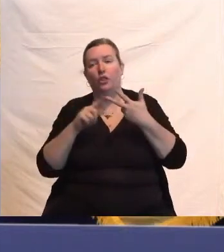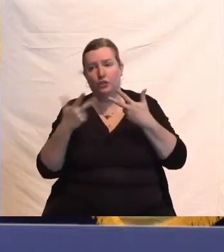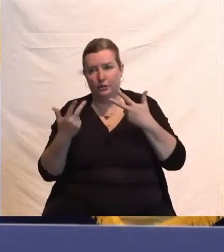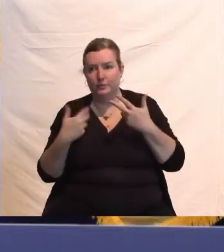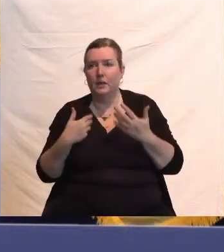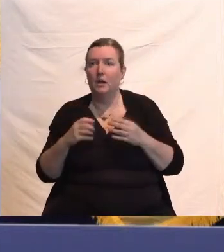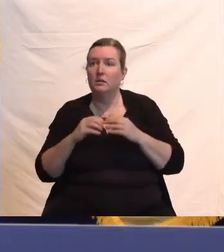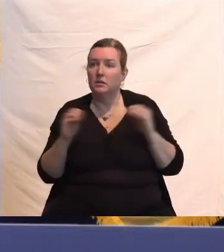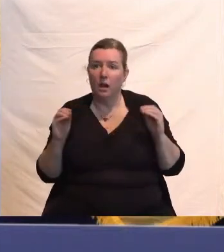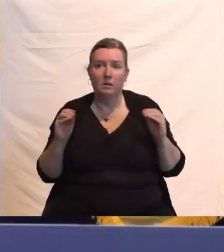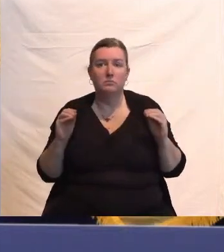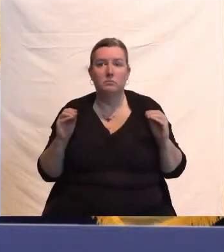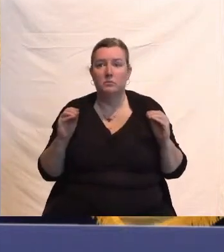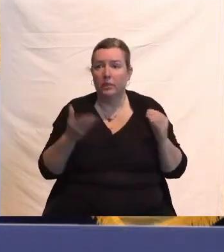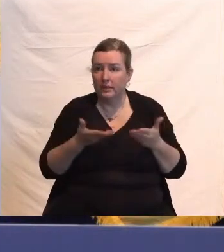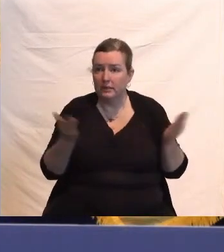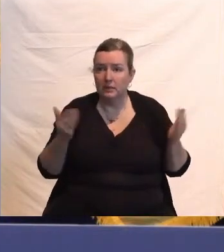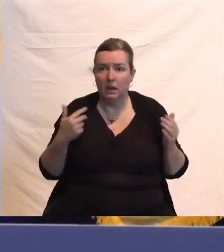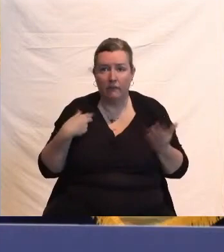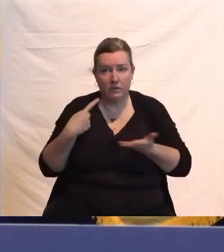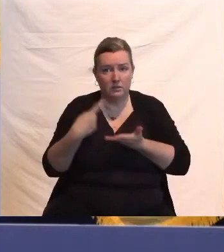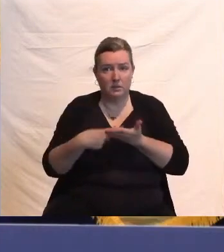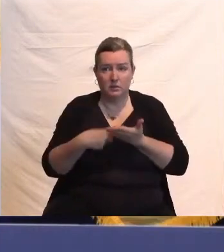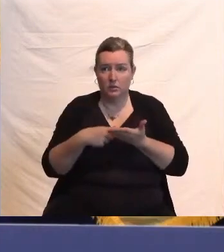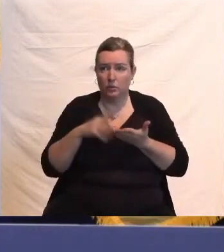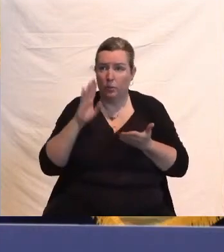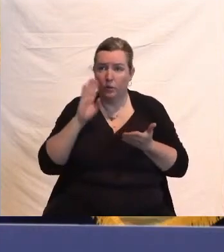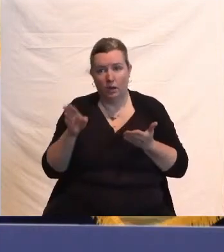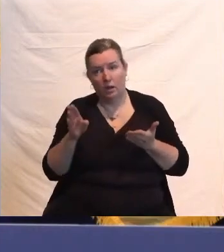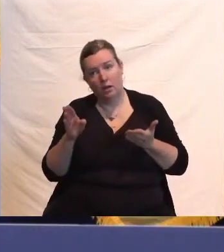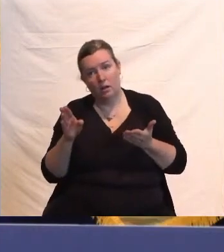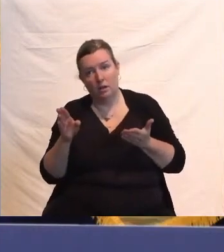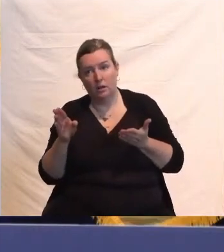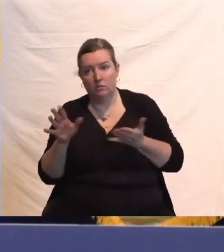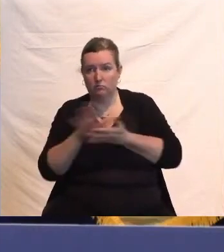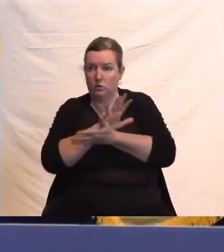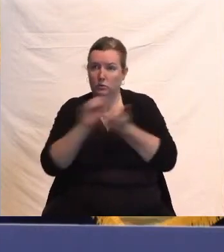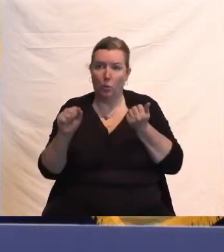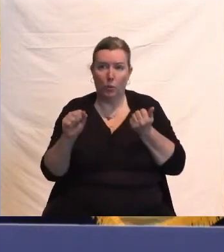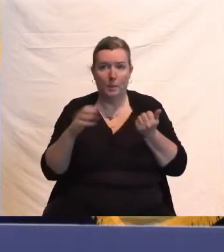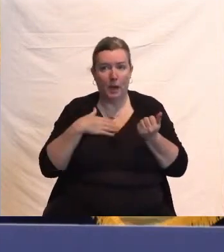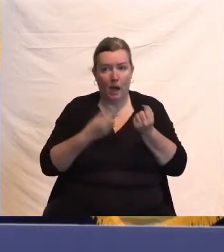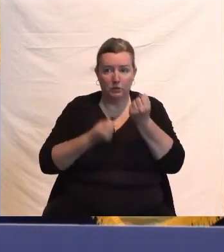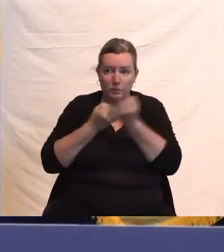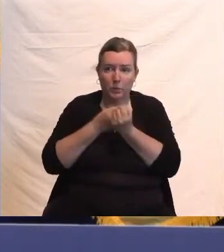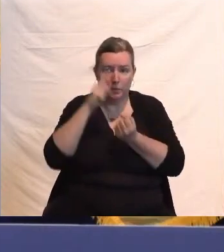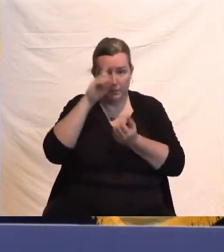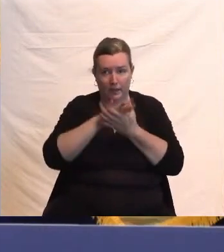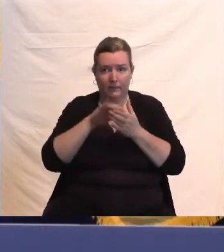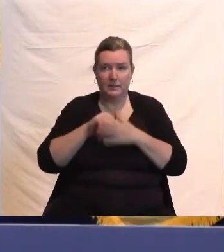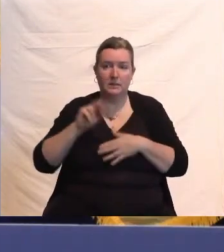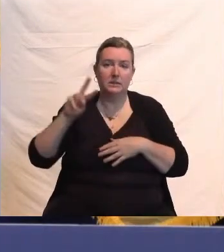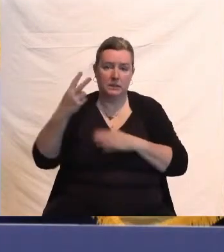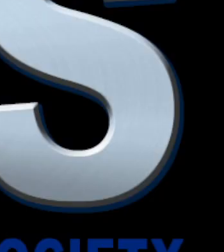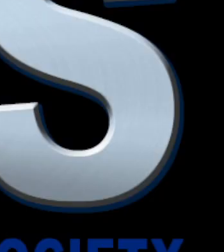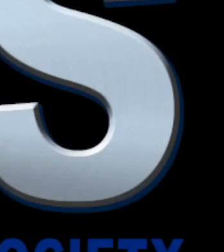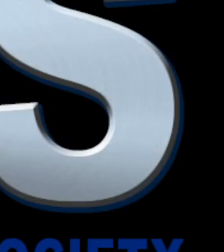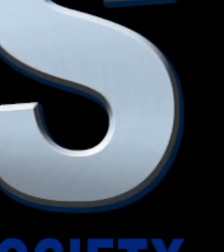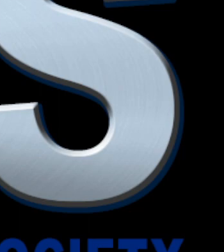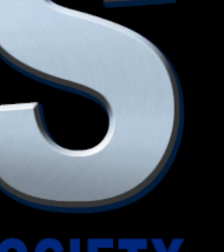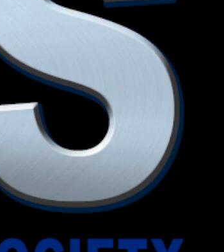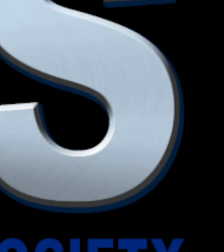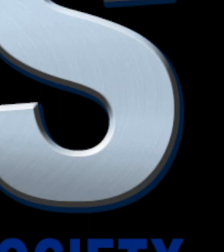of the above undermines our support and belief in the Second Amendment. We'll leave it at that. Thank you.